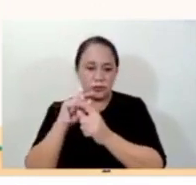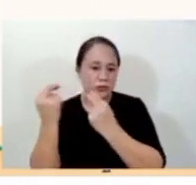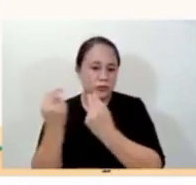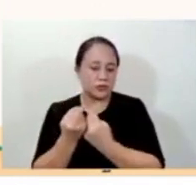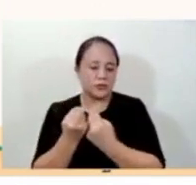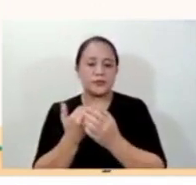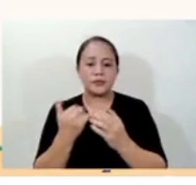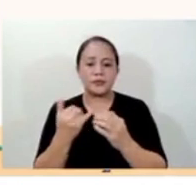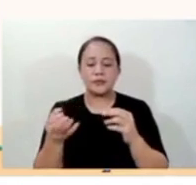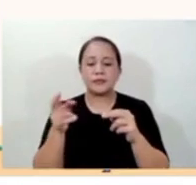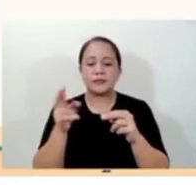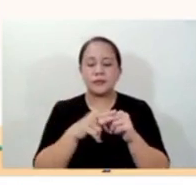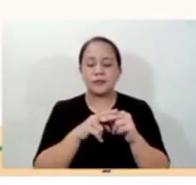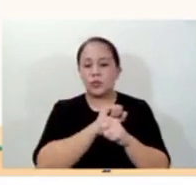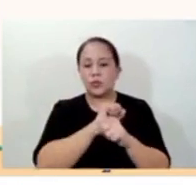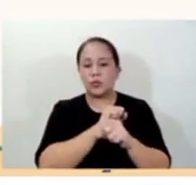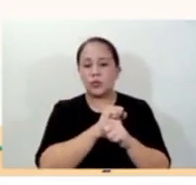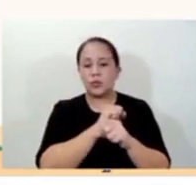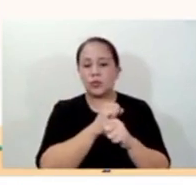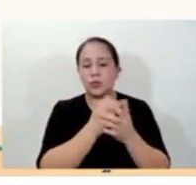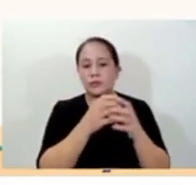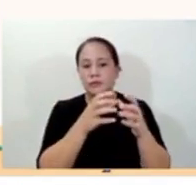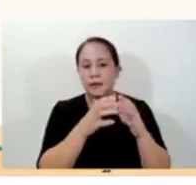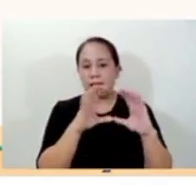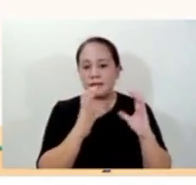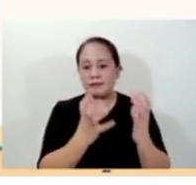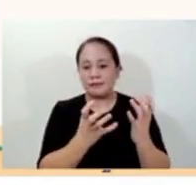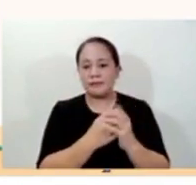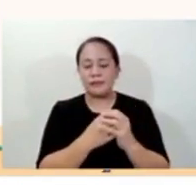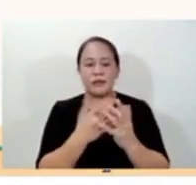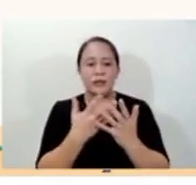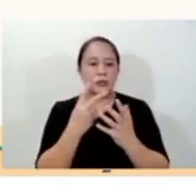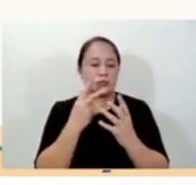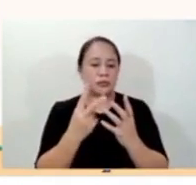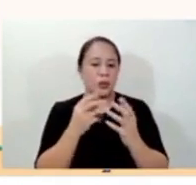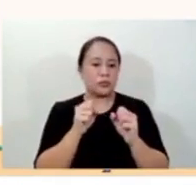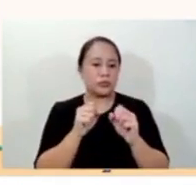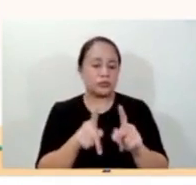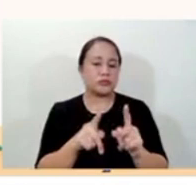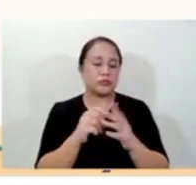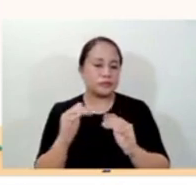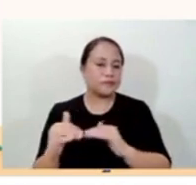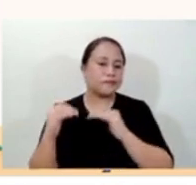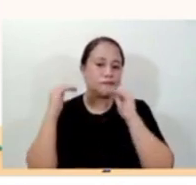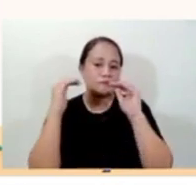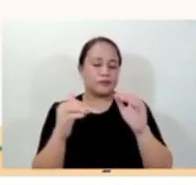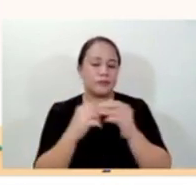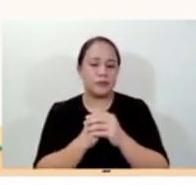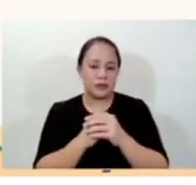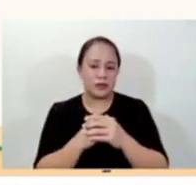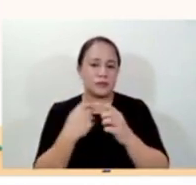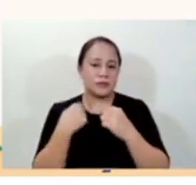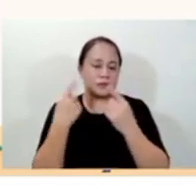the reclassified position. And along with this increased workload in the classroom, and